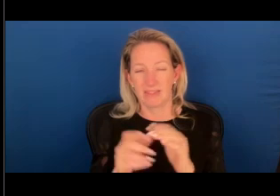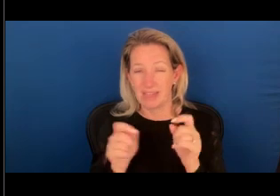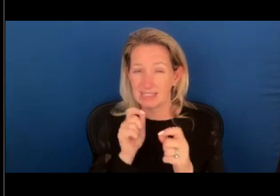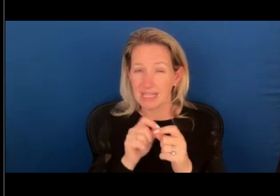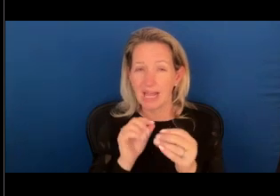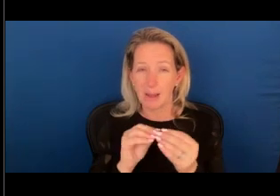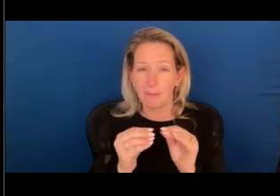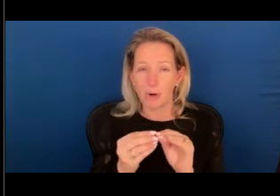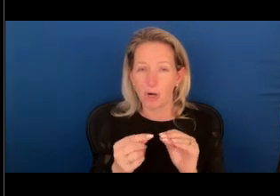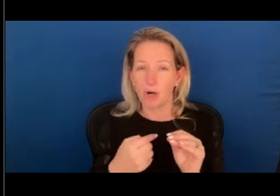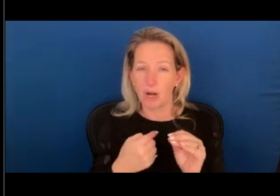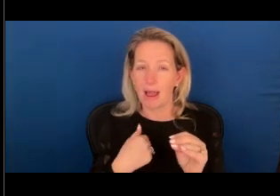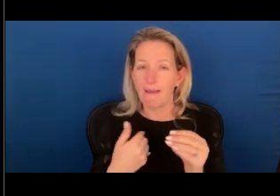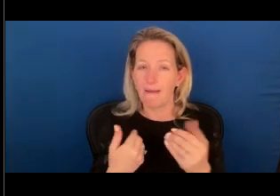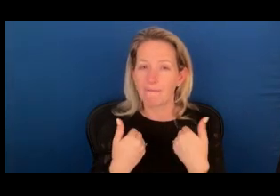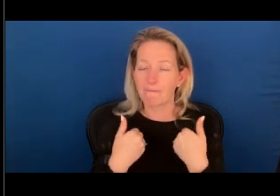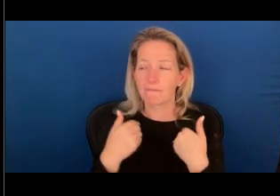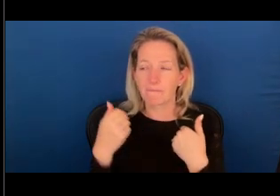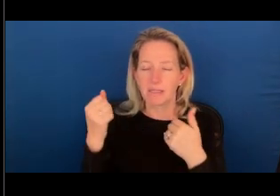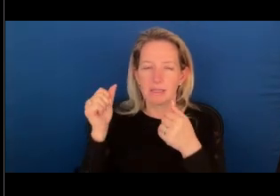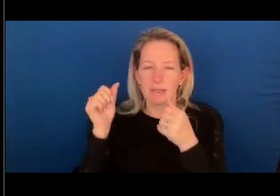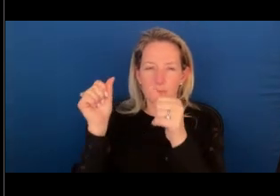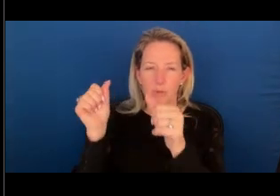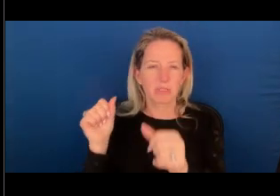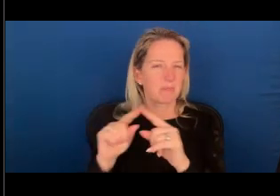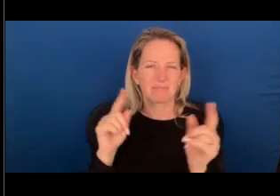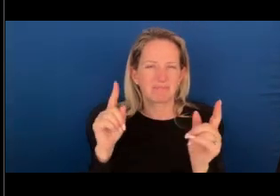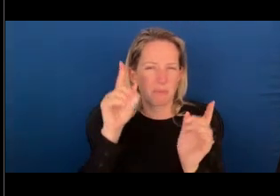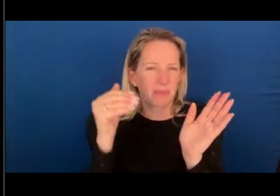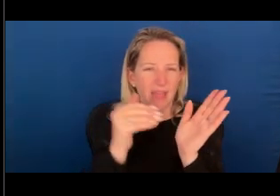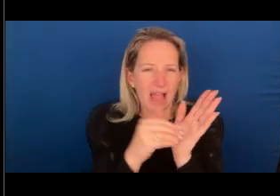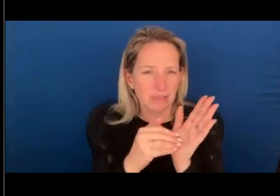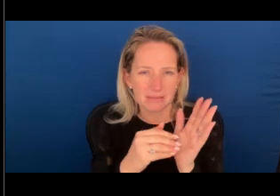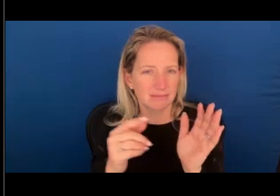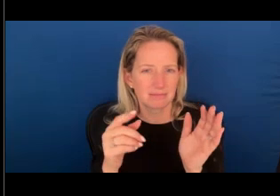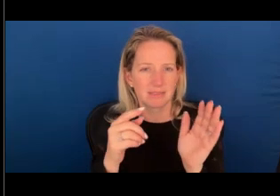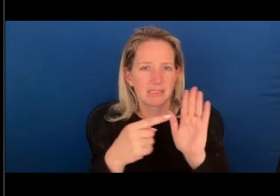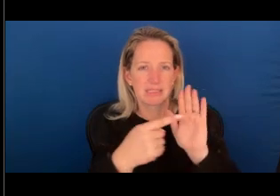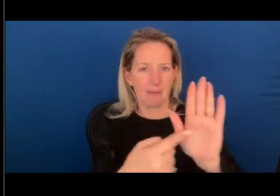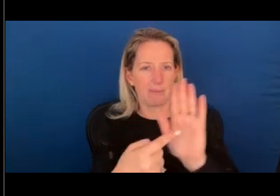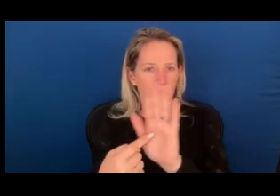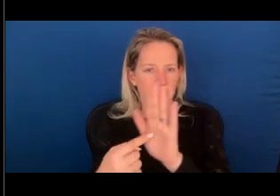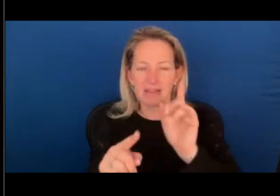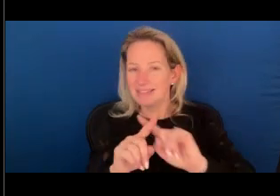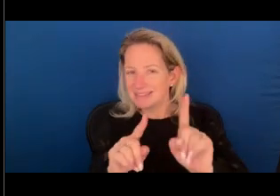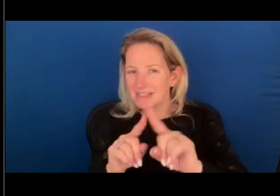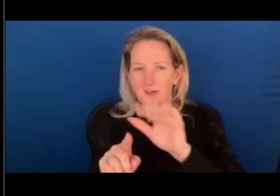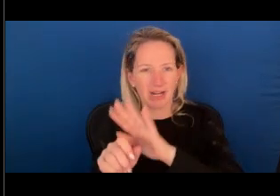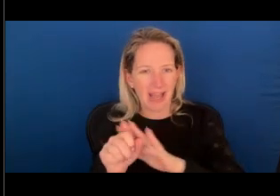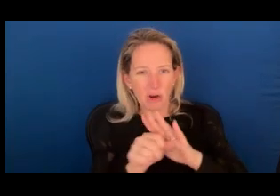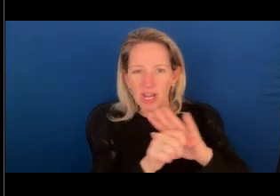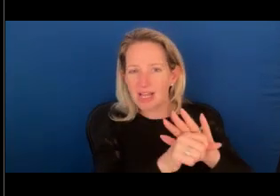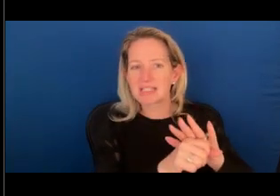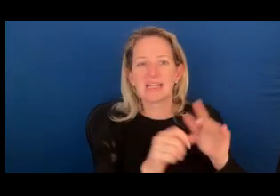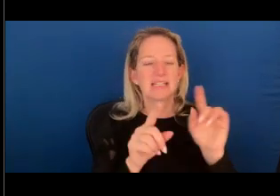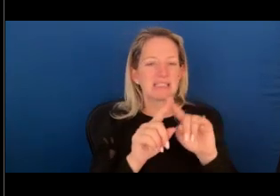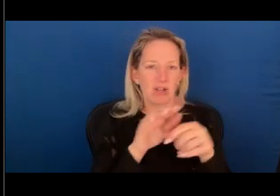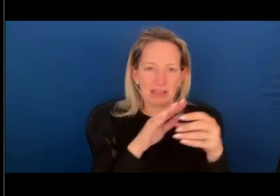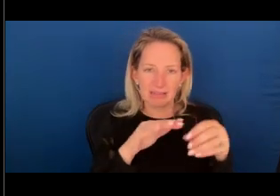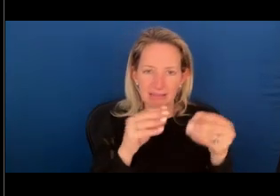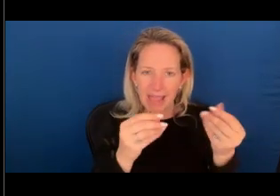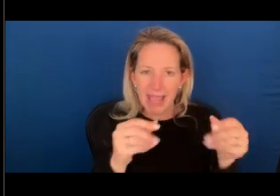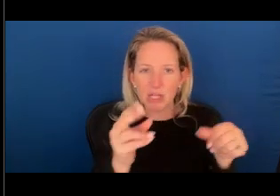in my proposal, but they are around like at least 1,000 samples, okay, from different areas with different land uses.